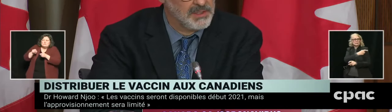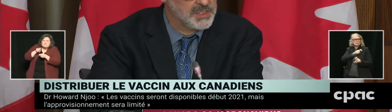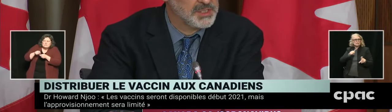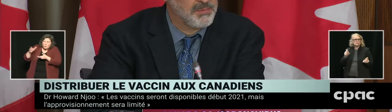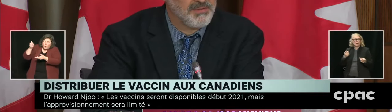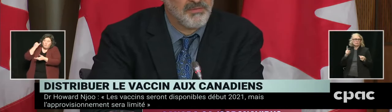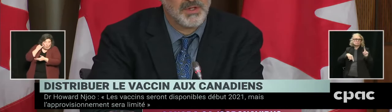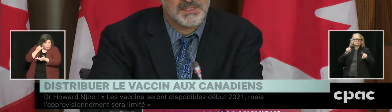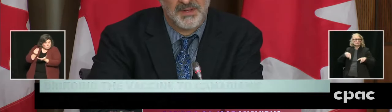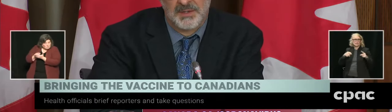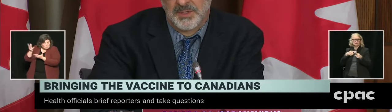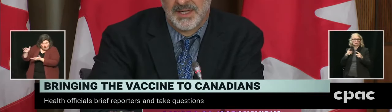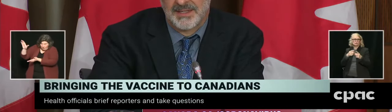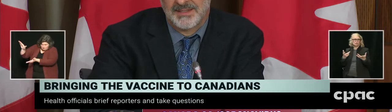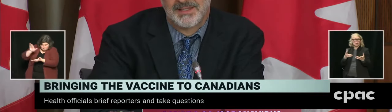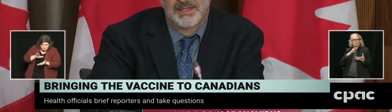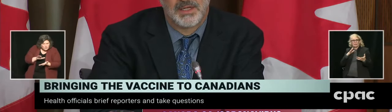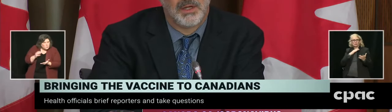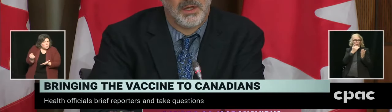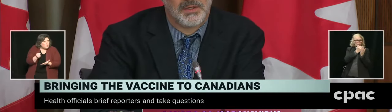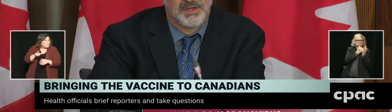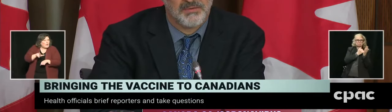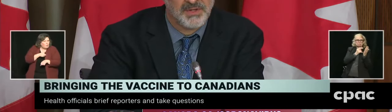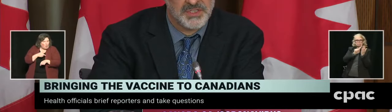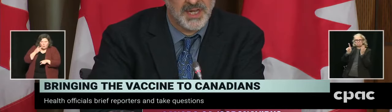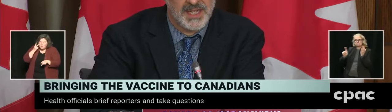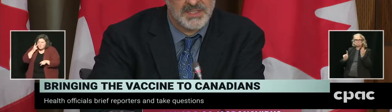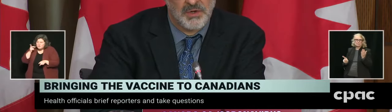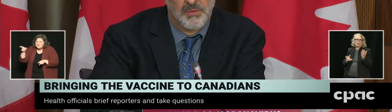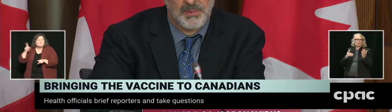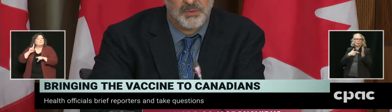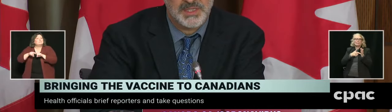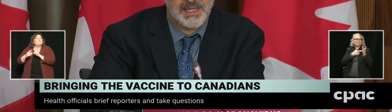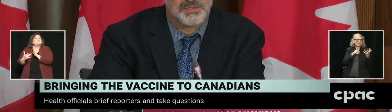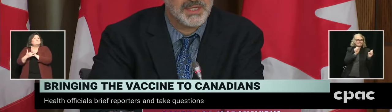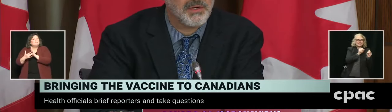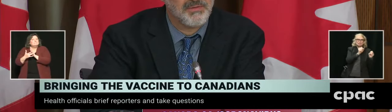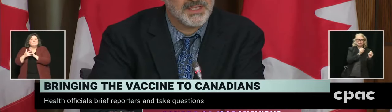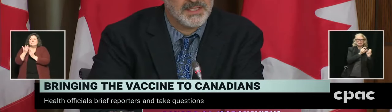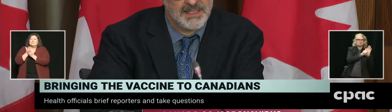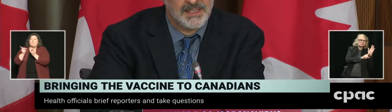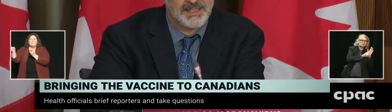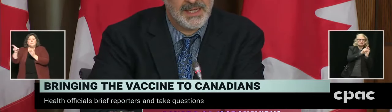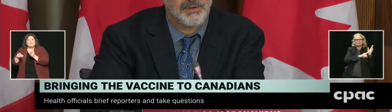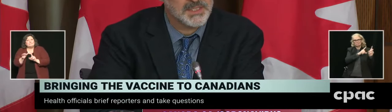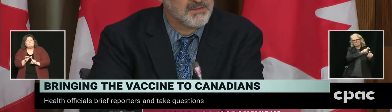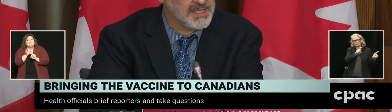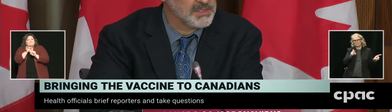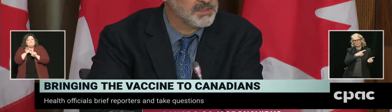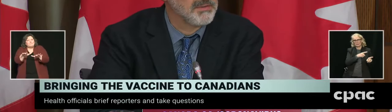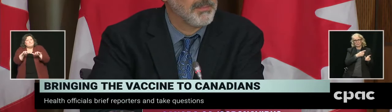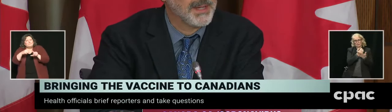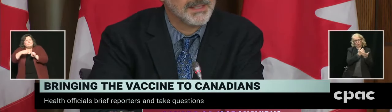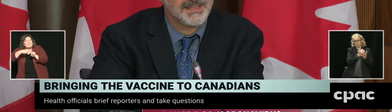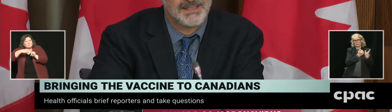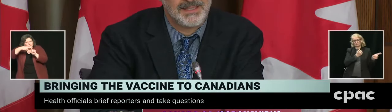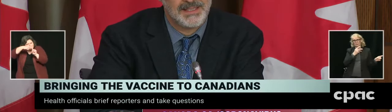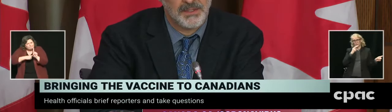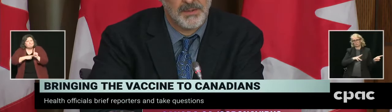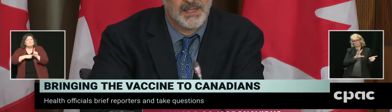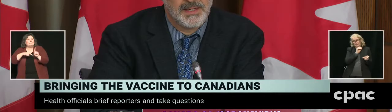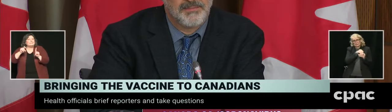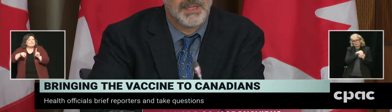leur technologie, peuvent avoir différentes modalités de réfrigération. Mais pour ce qui est de la durée de la conservation, ça fait